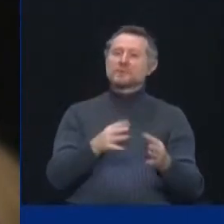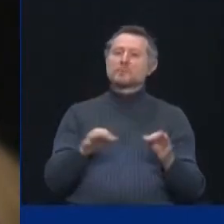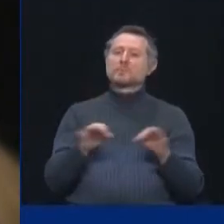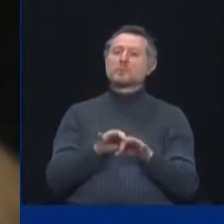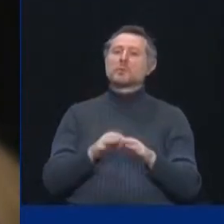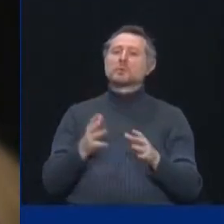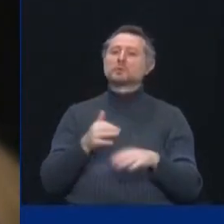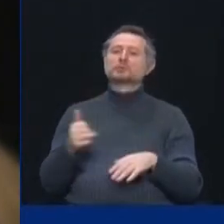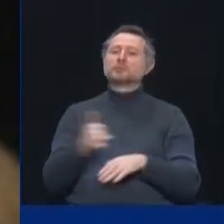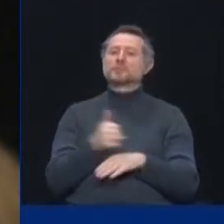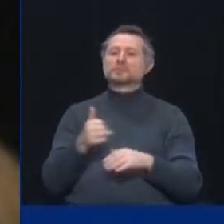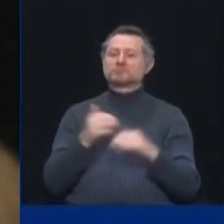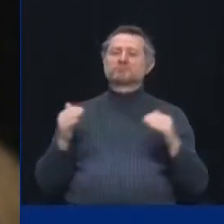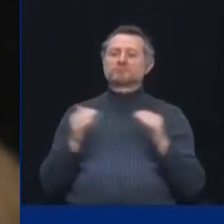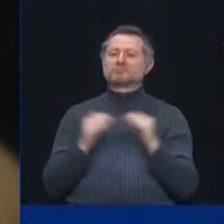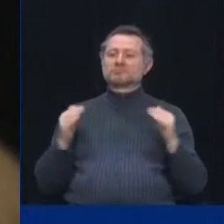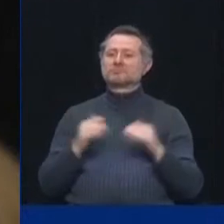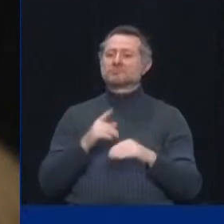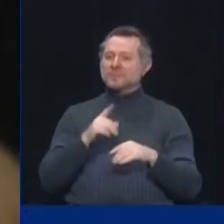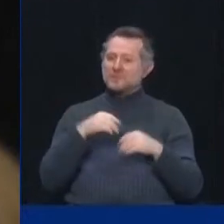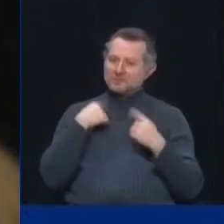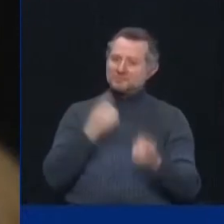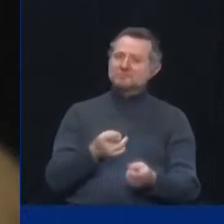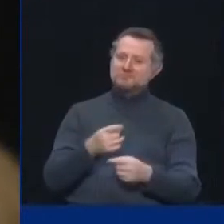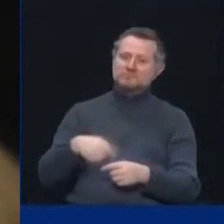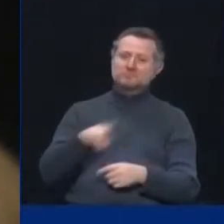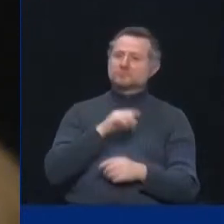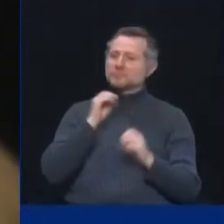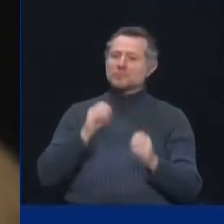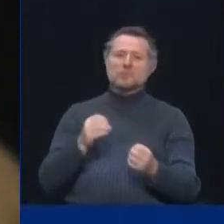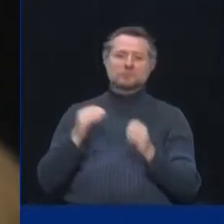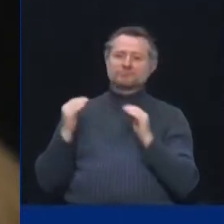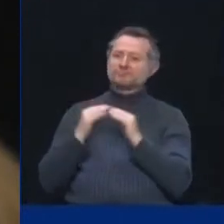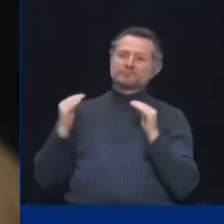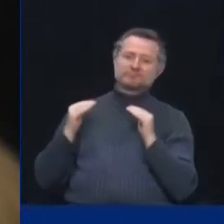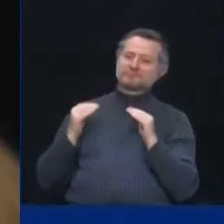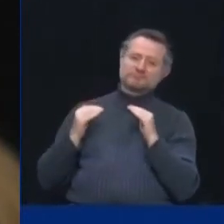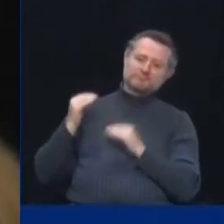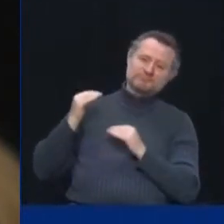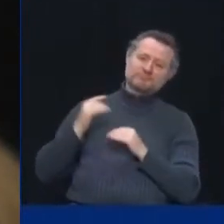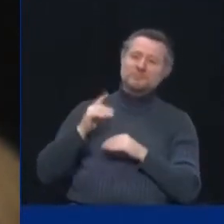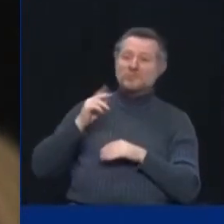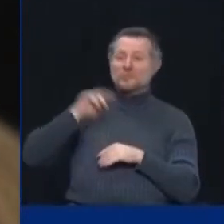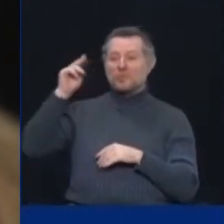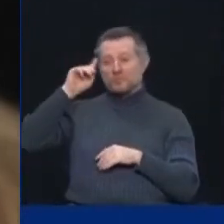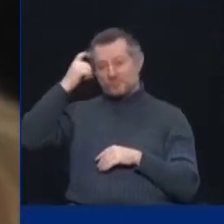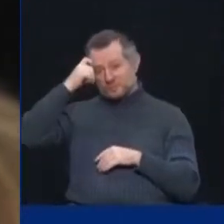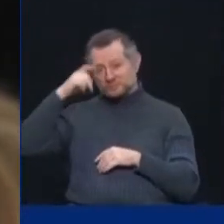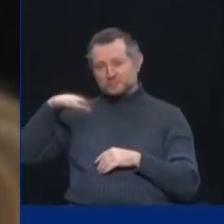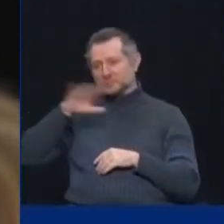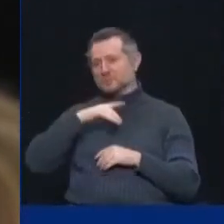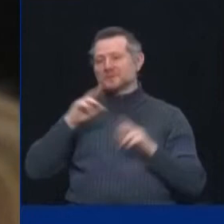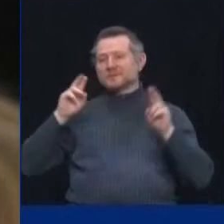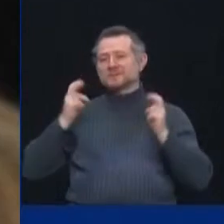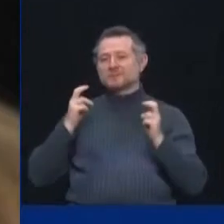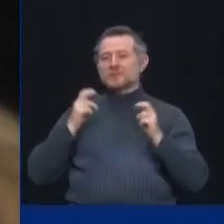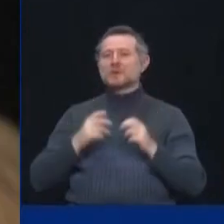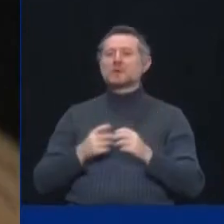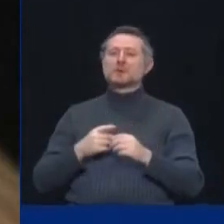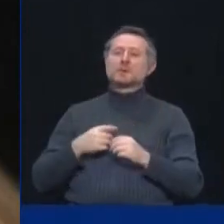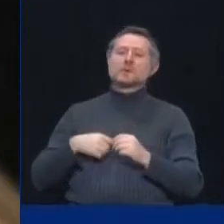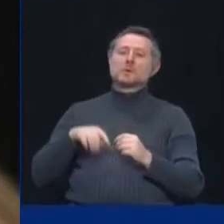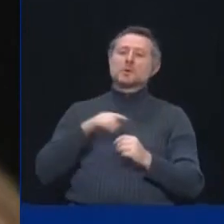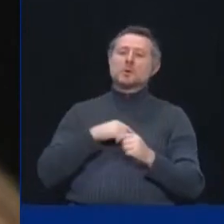frankly, hasn't had it. You see, sometimes in the North Bronx, we are victims of our own success. People think that because, you